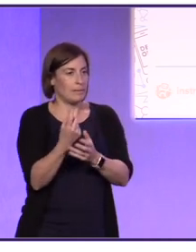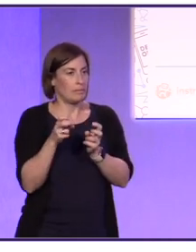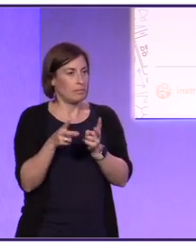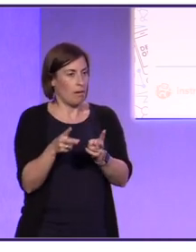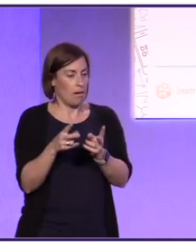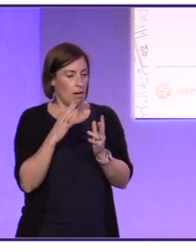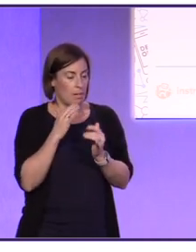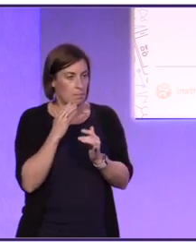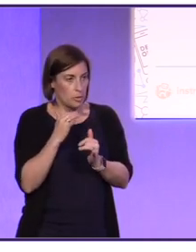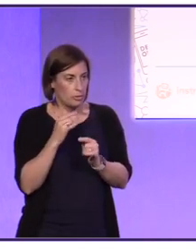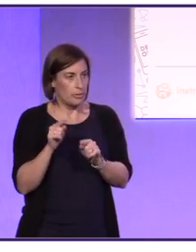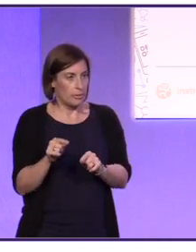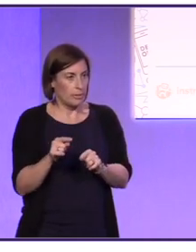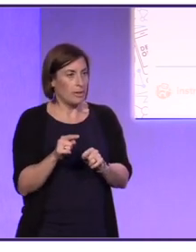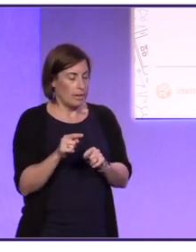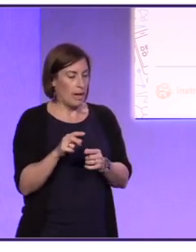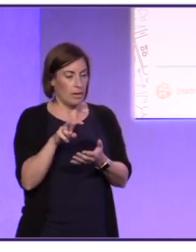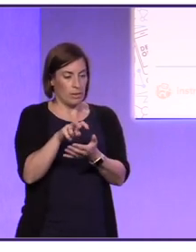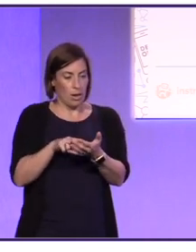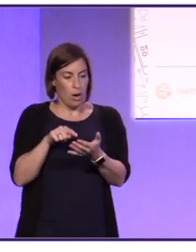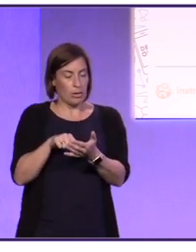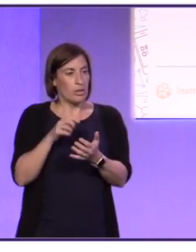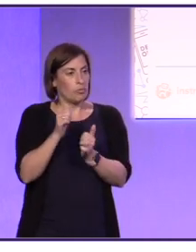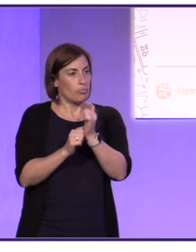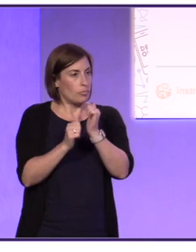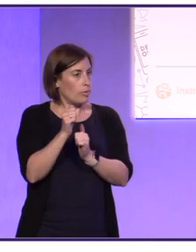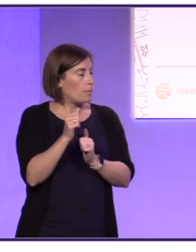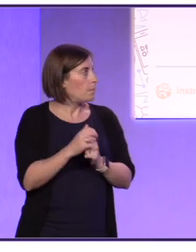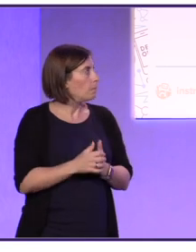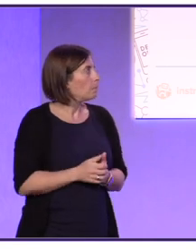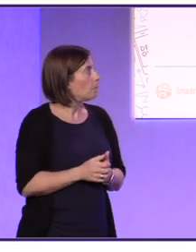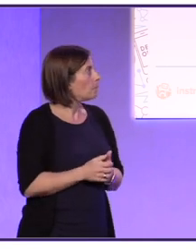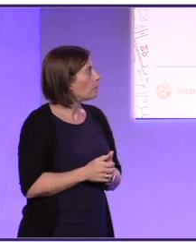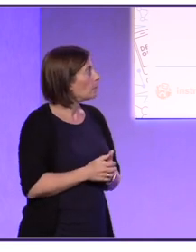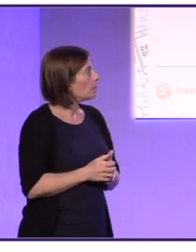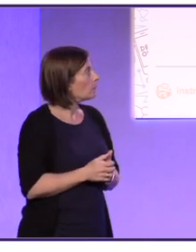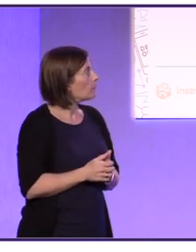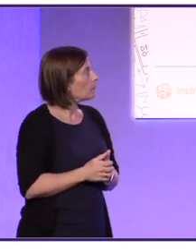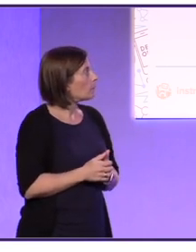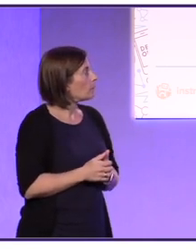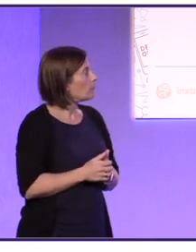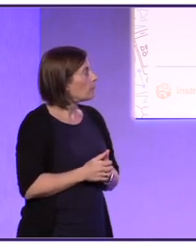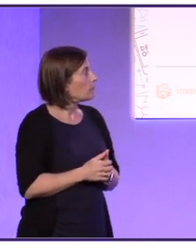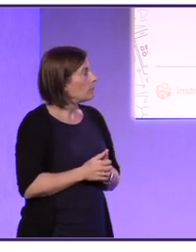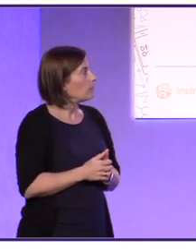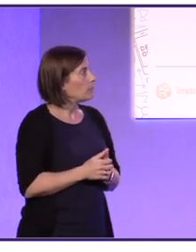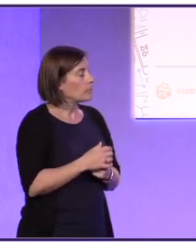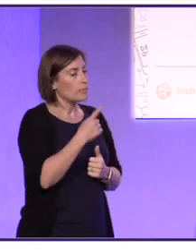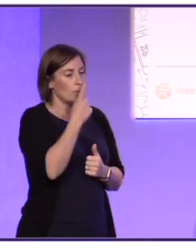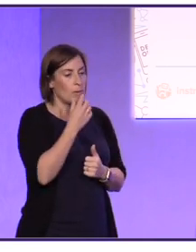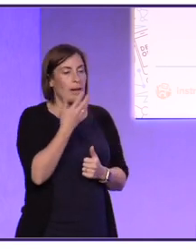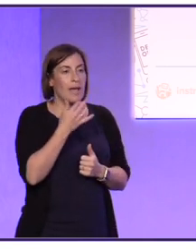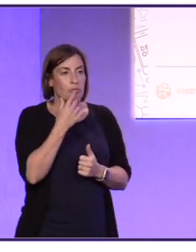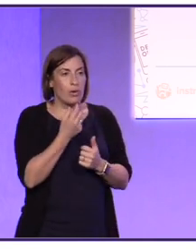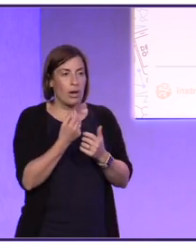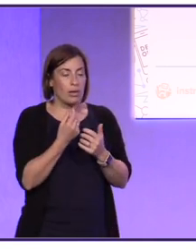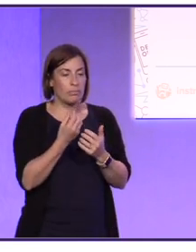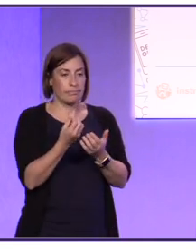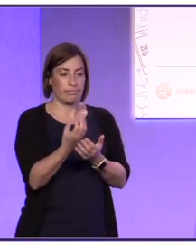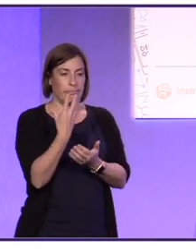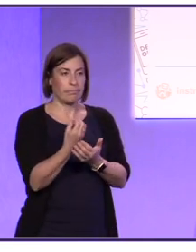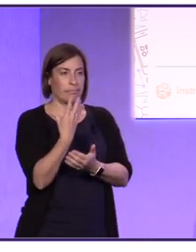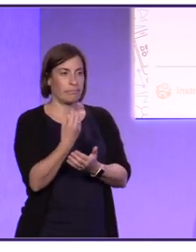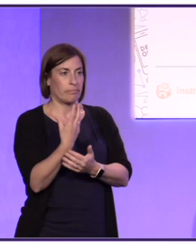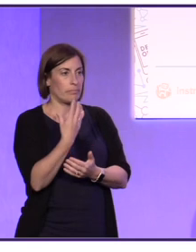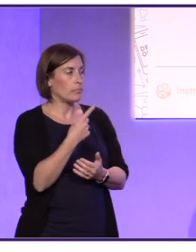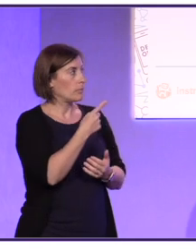and we created structured log events that we could sort of error out. So here we're trying to save to a